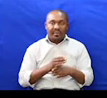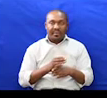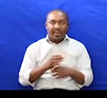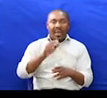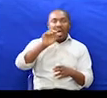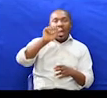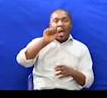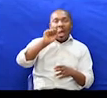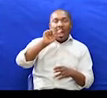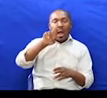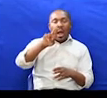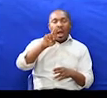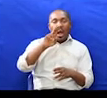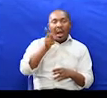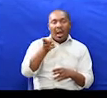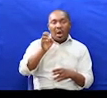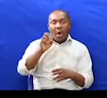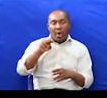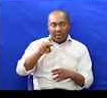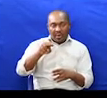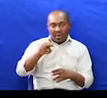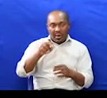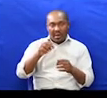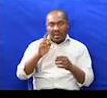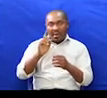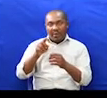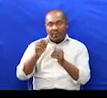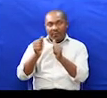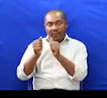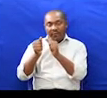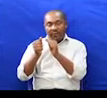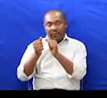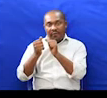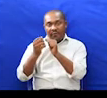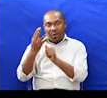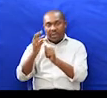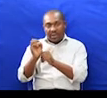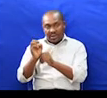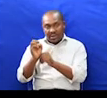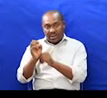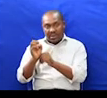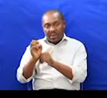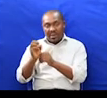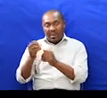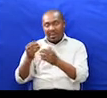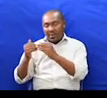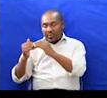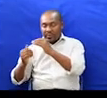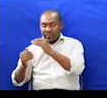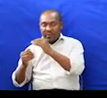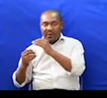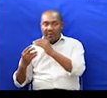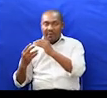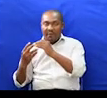argon, which is 4018, and calcium, which is 4020.